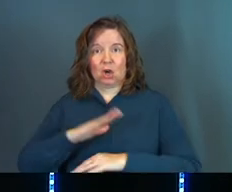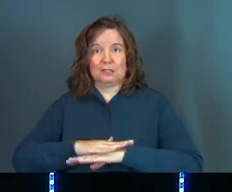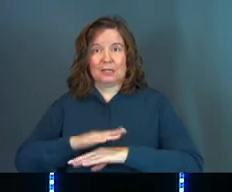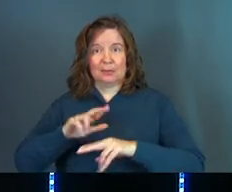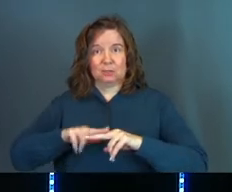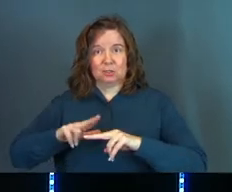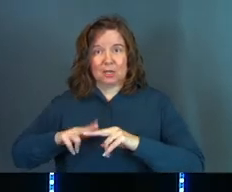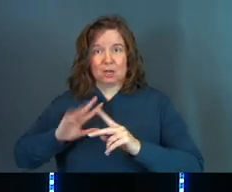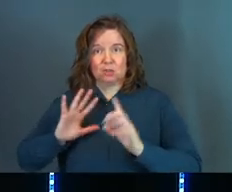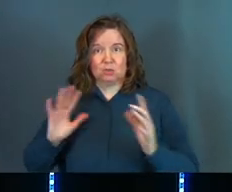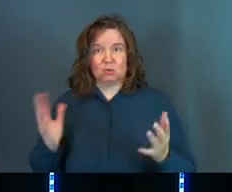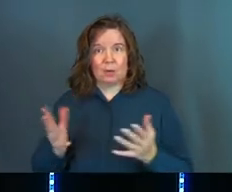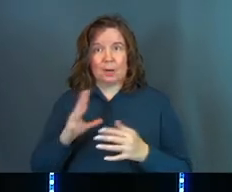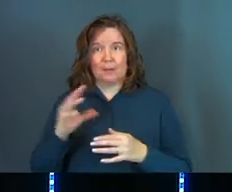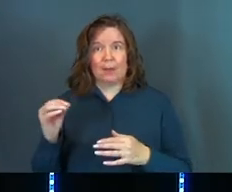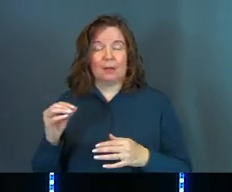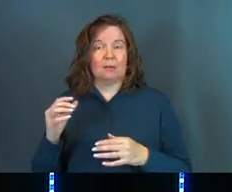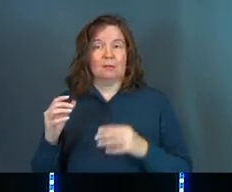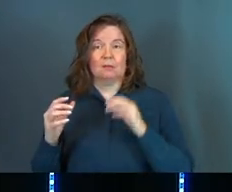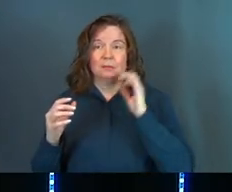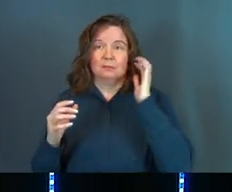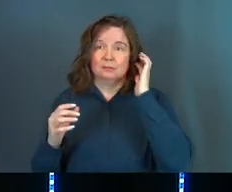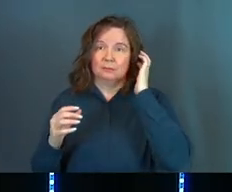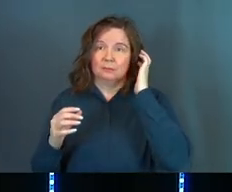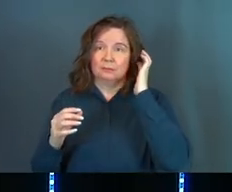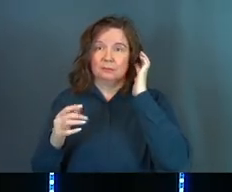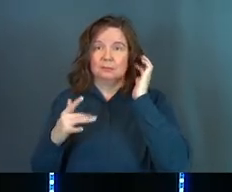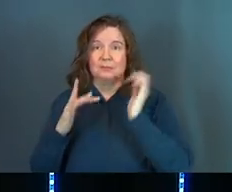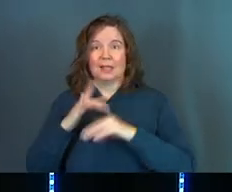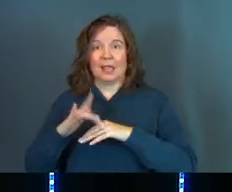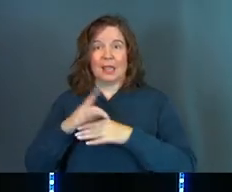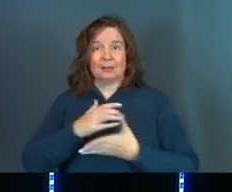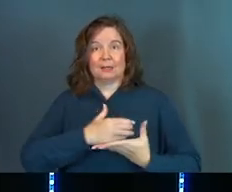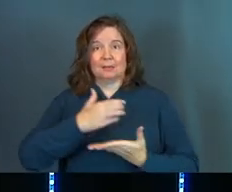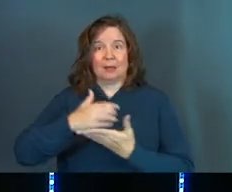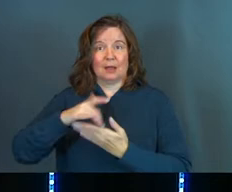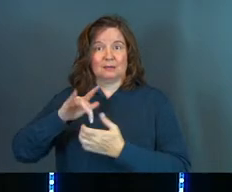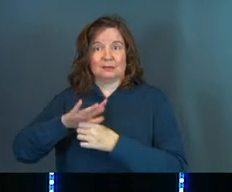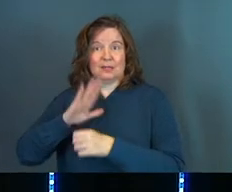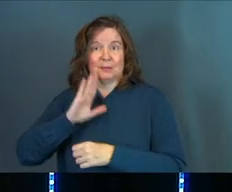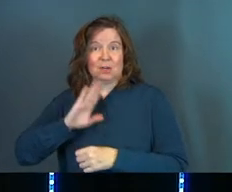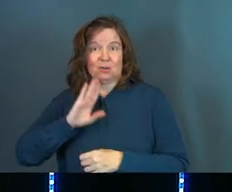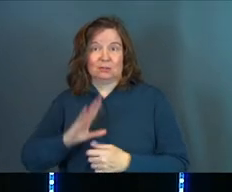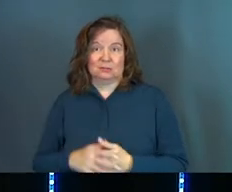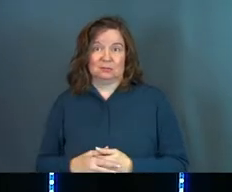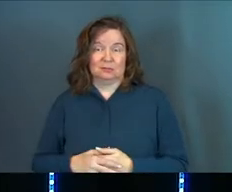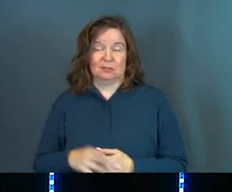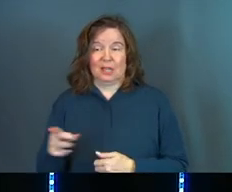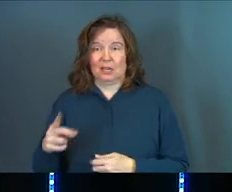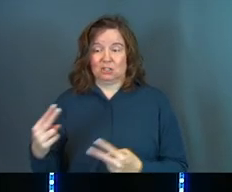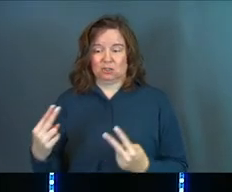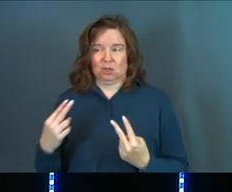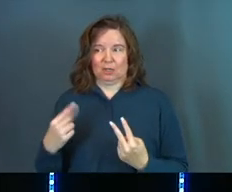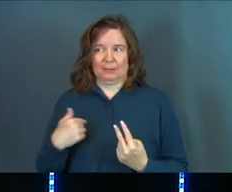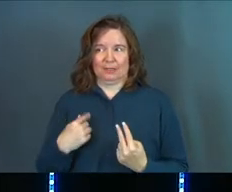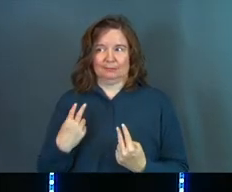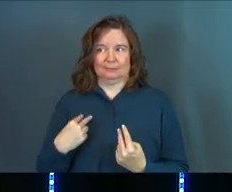and surrounded by empty bottles and cans of beer. And he's looking at